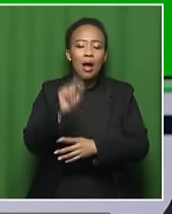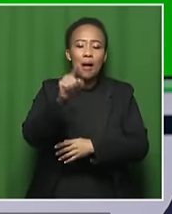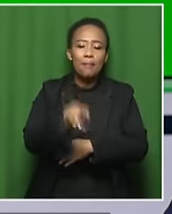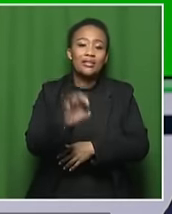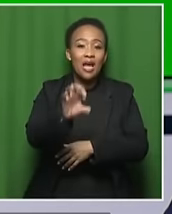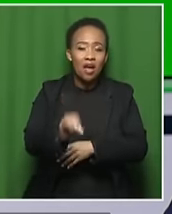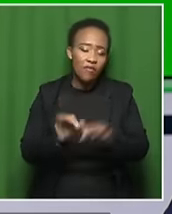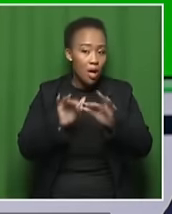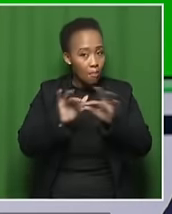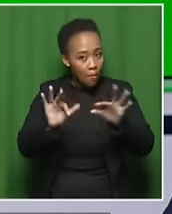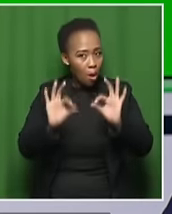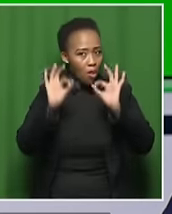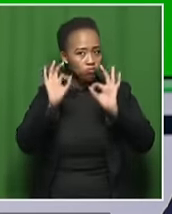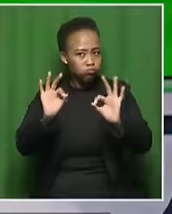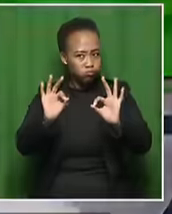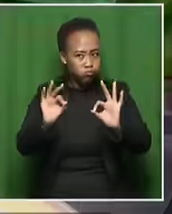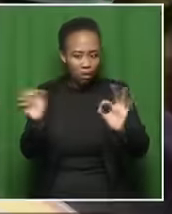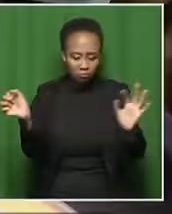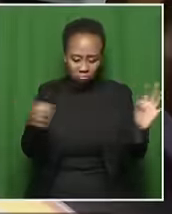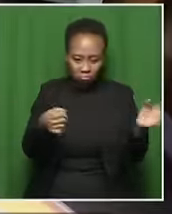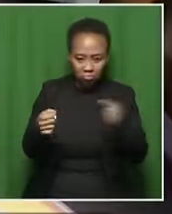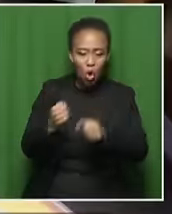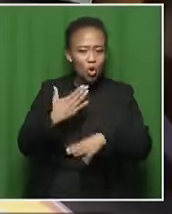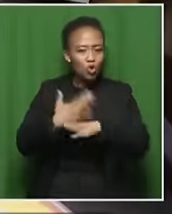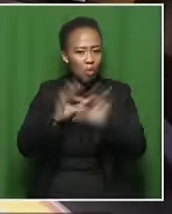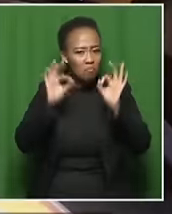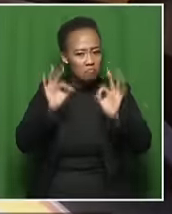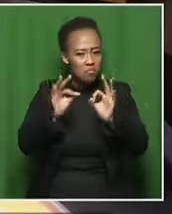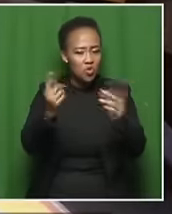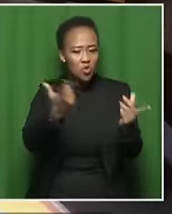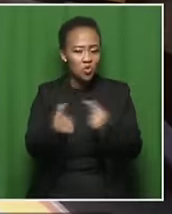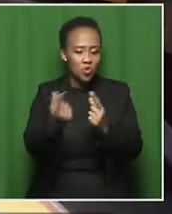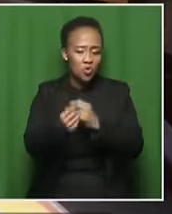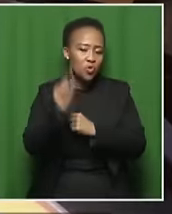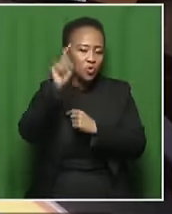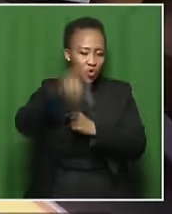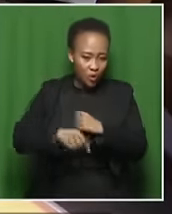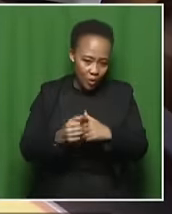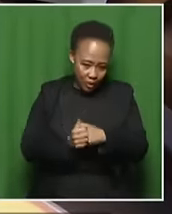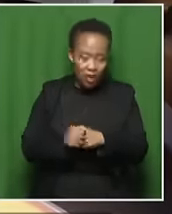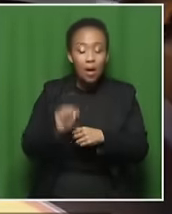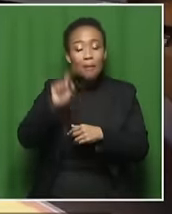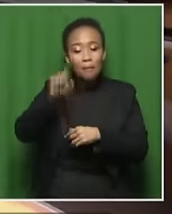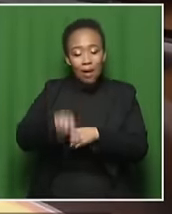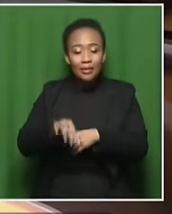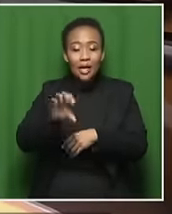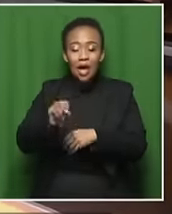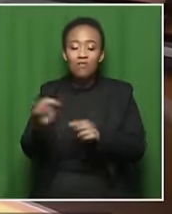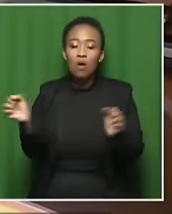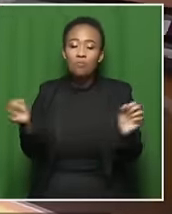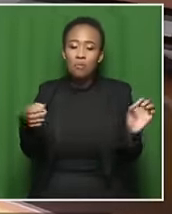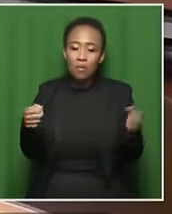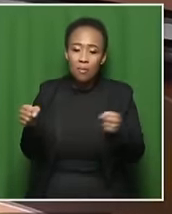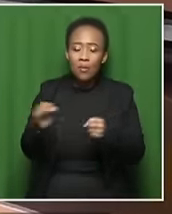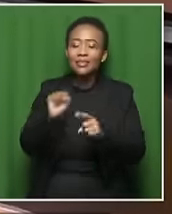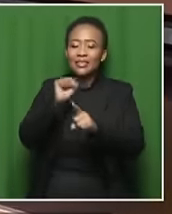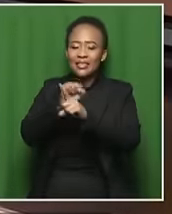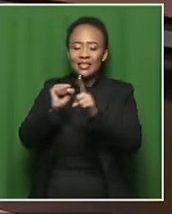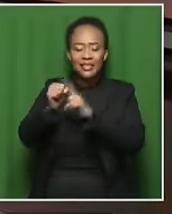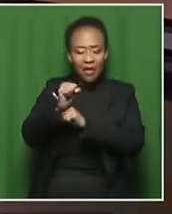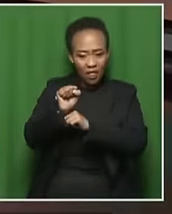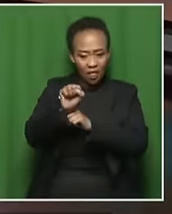right place to do the right job. And there you need to talk about a meritorious system of appointing a civil service that is independent